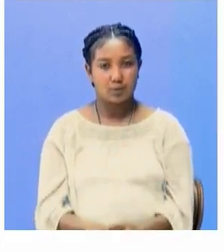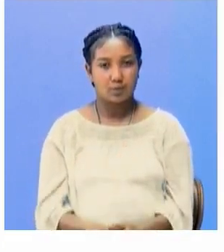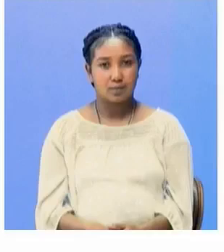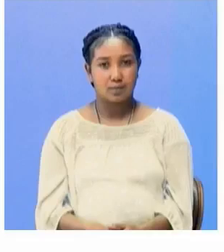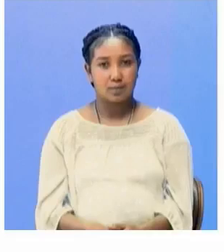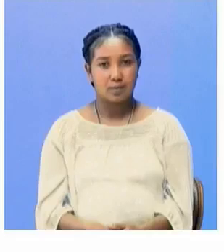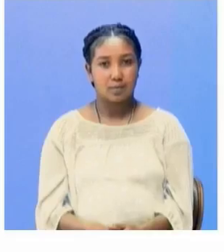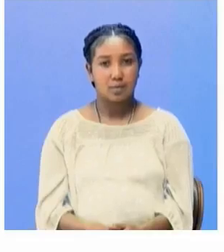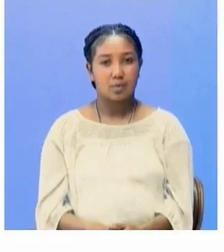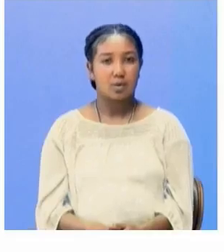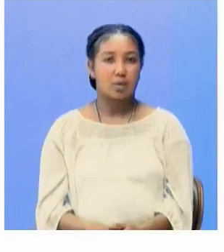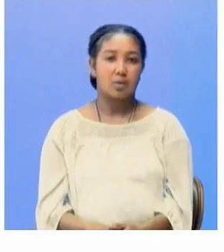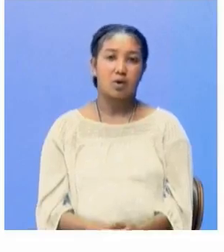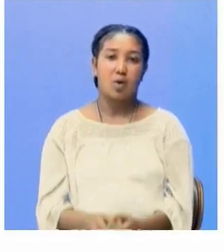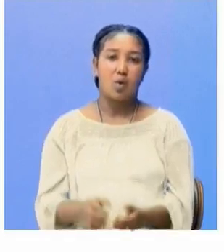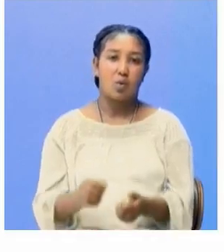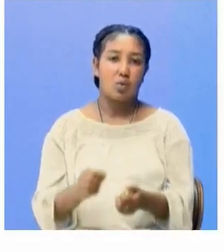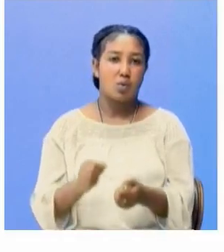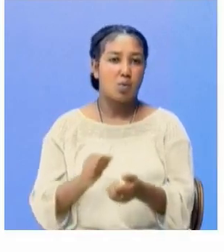wash.